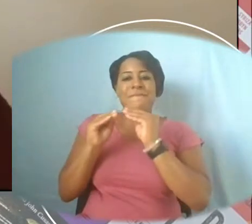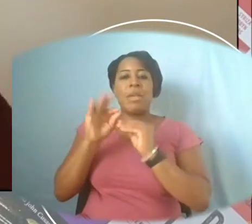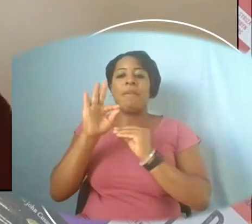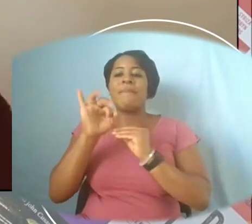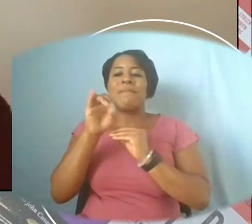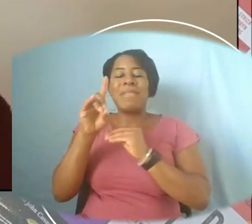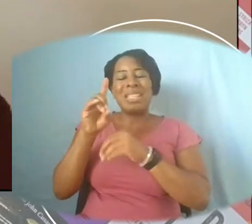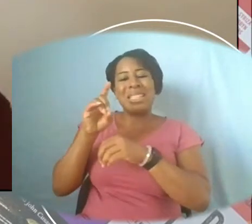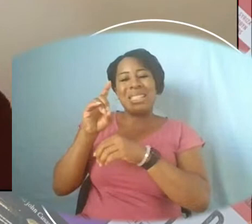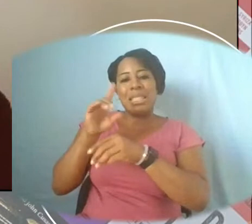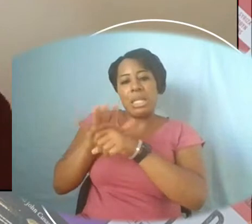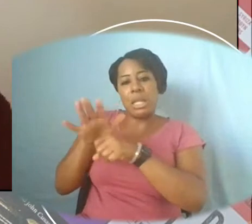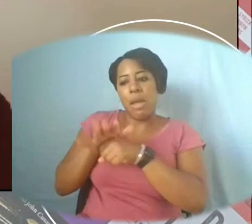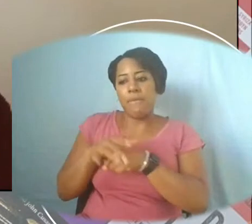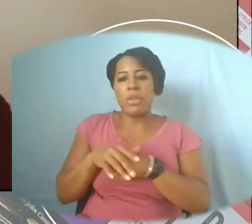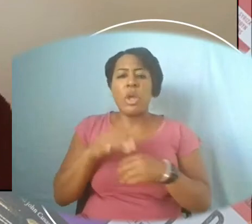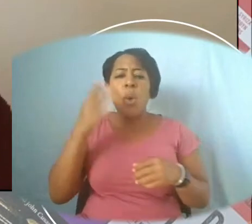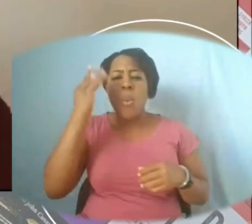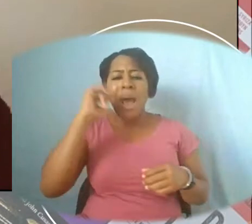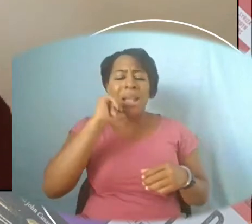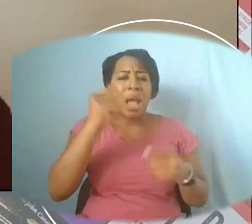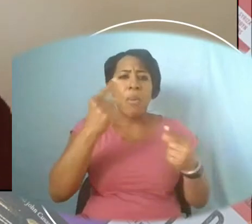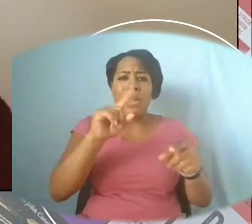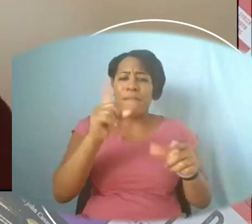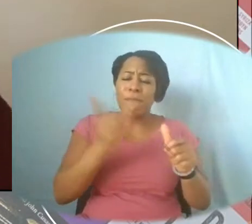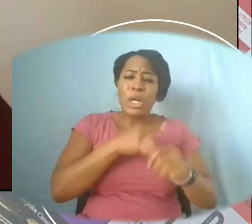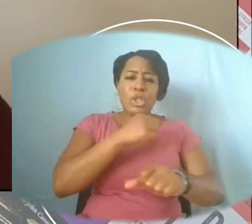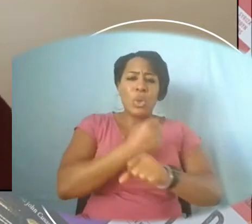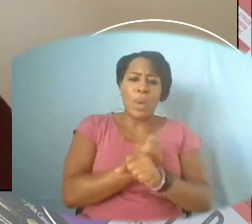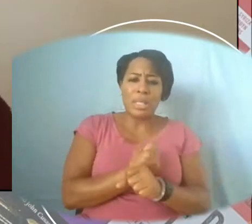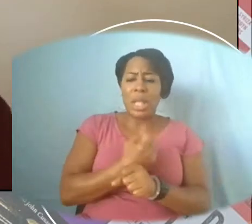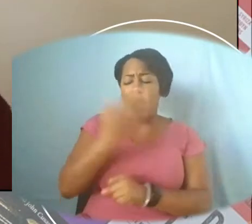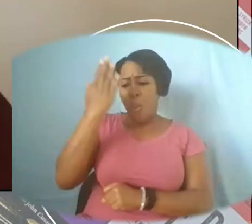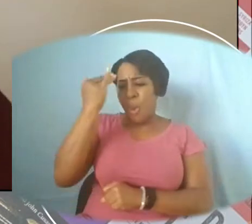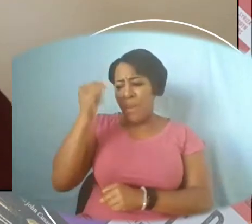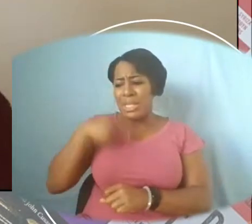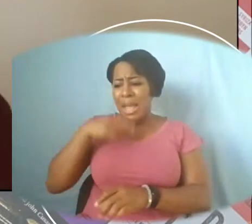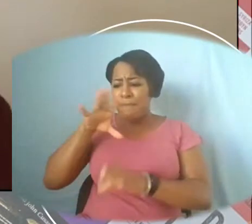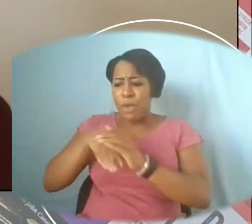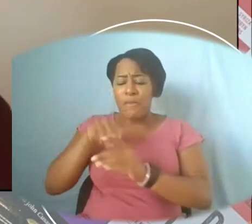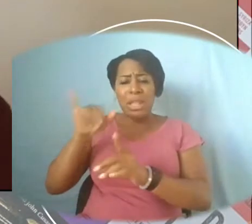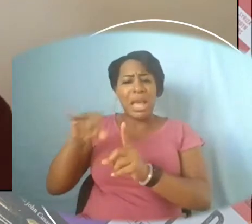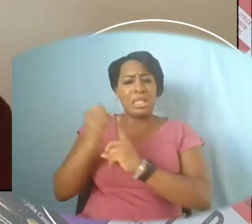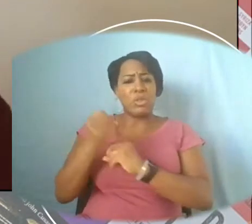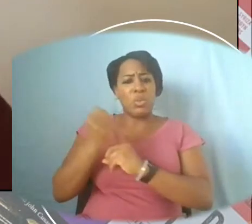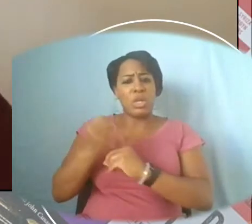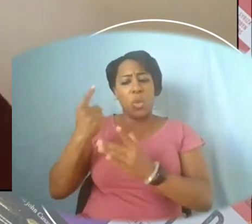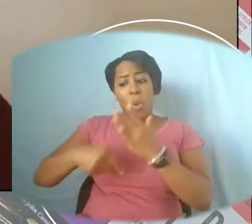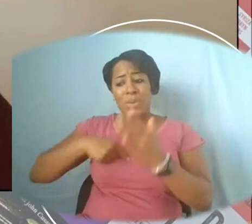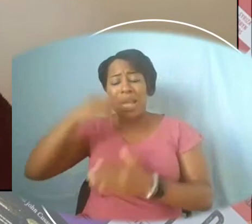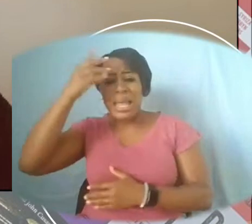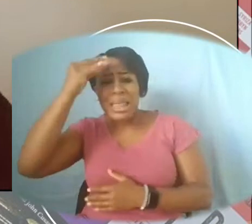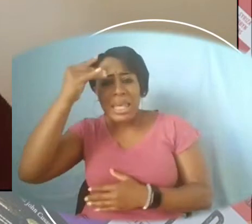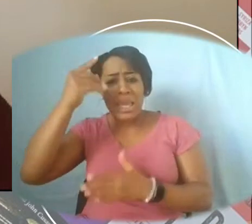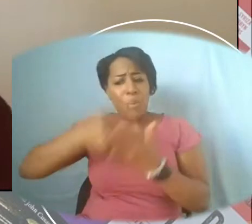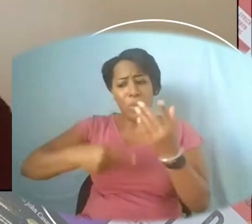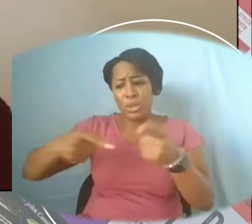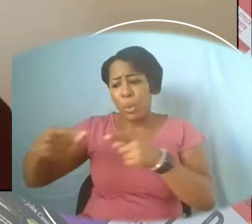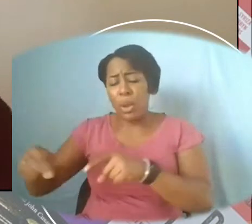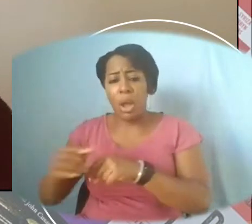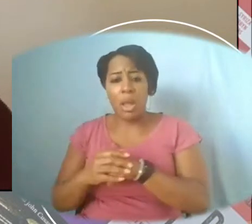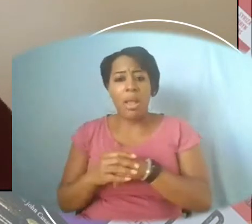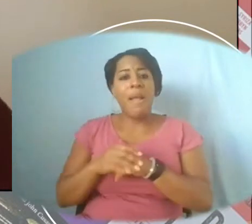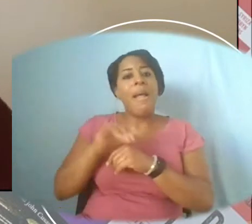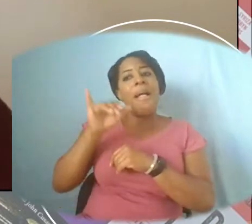this situation to begin with? What was happening to me and what was I thinking at the time? And allow that to be the